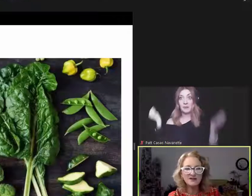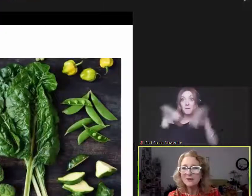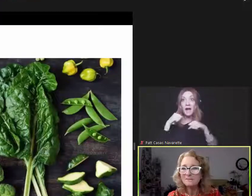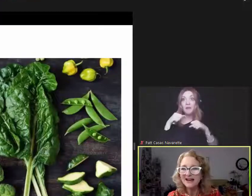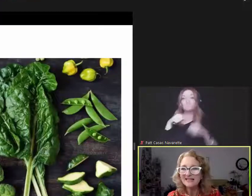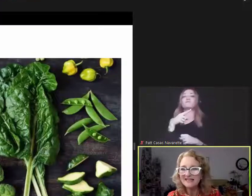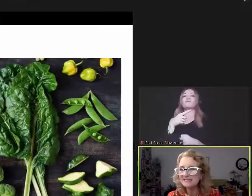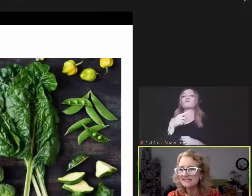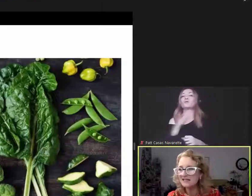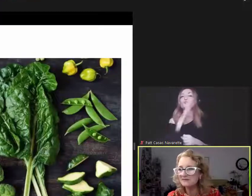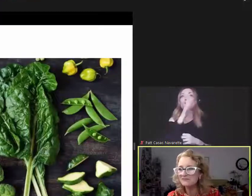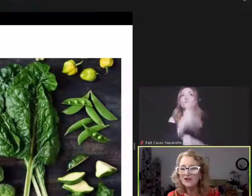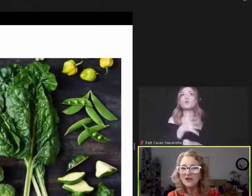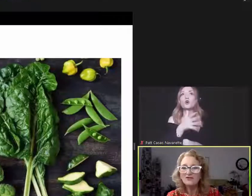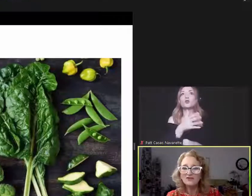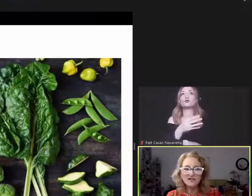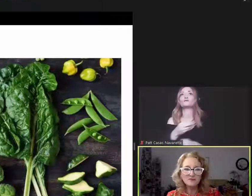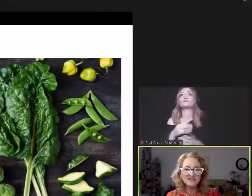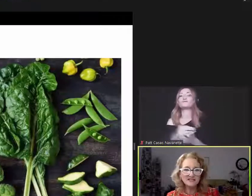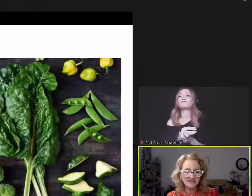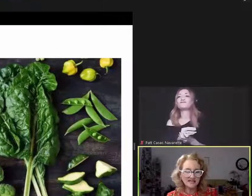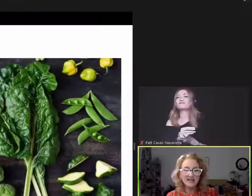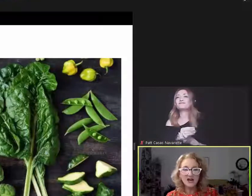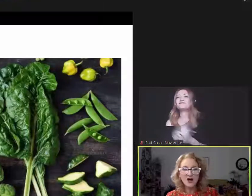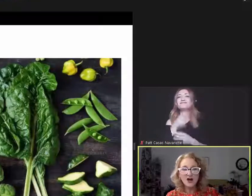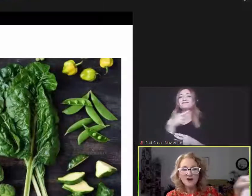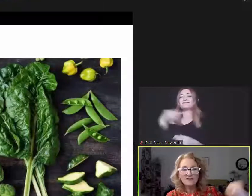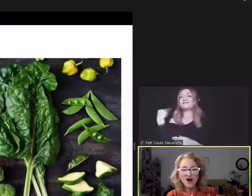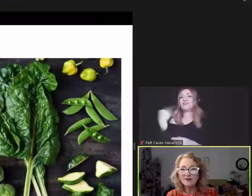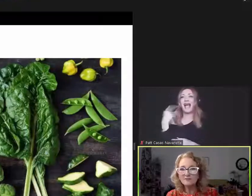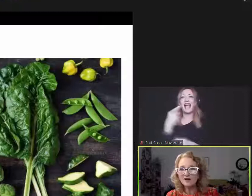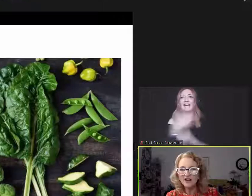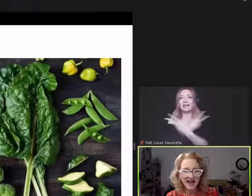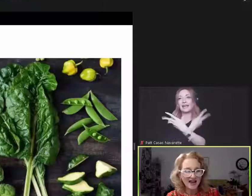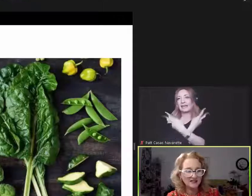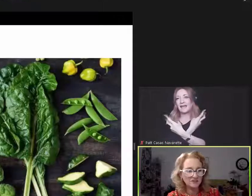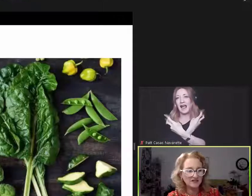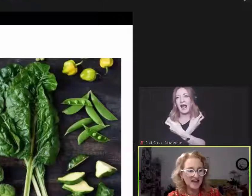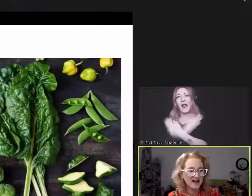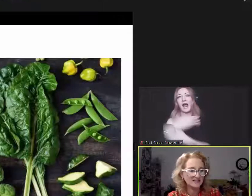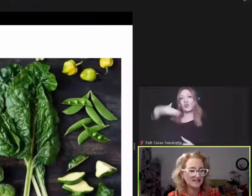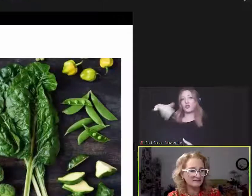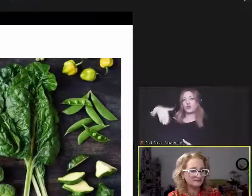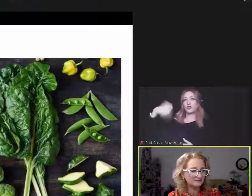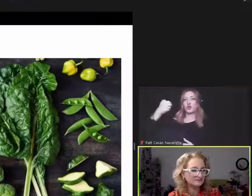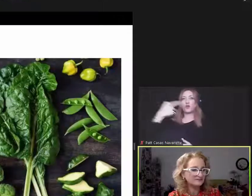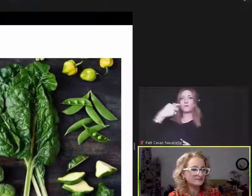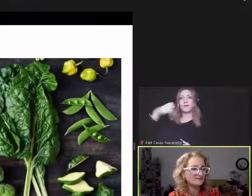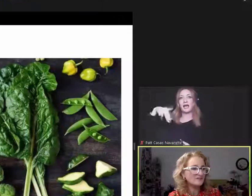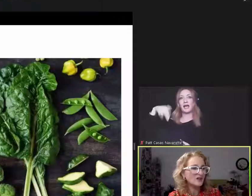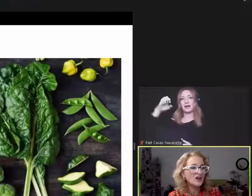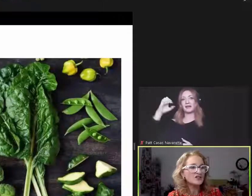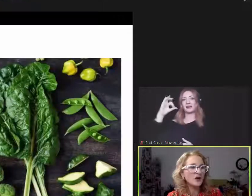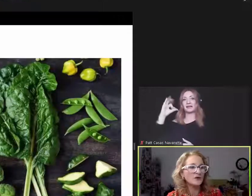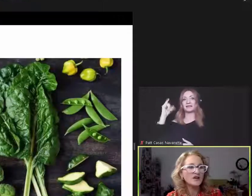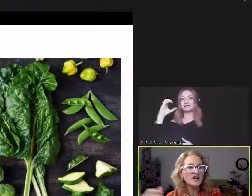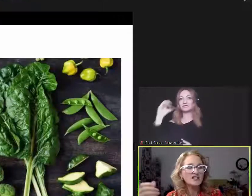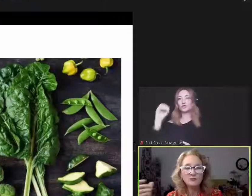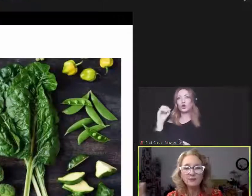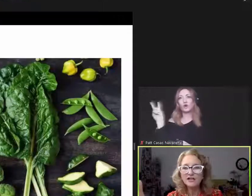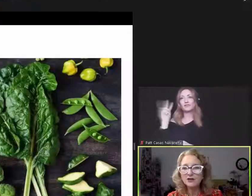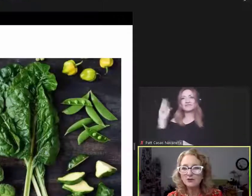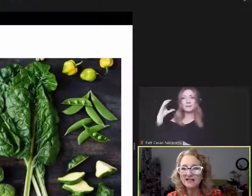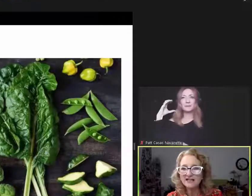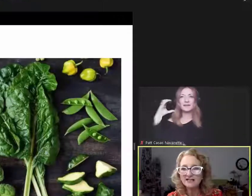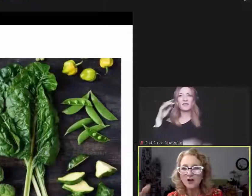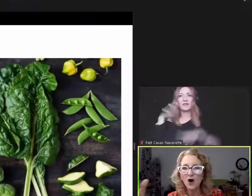calcium, magnesium, vitamin C, fiber, and potassium. So